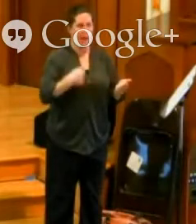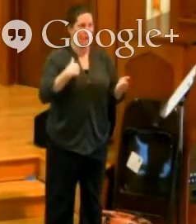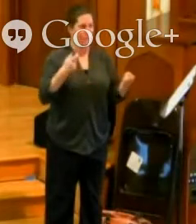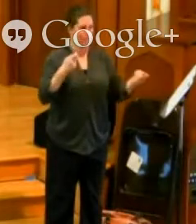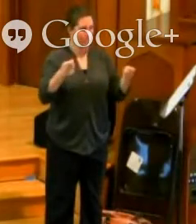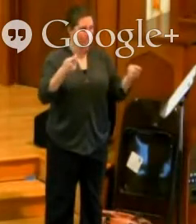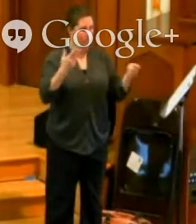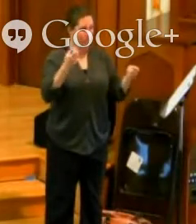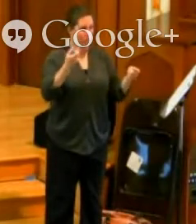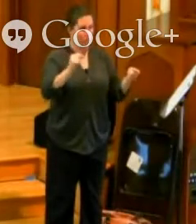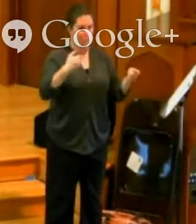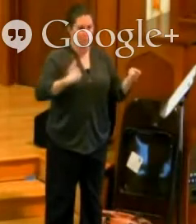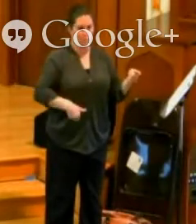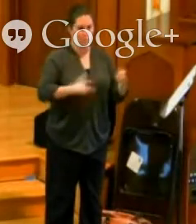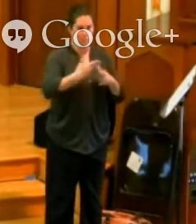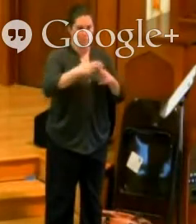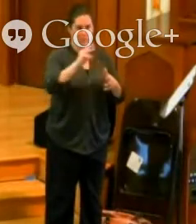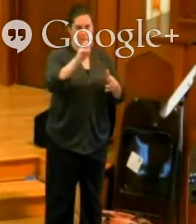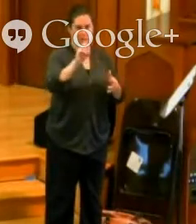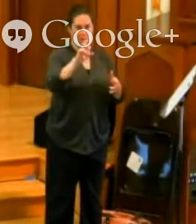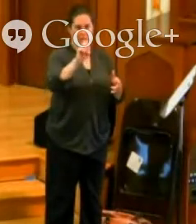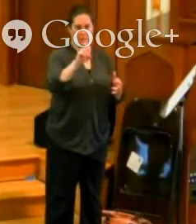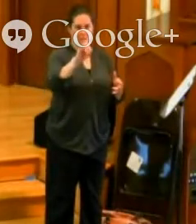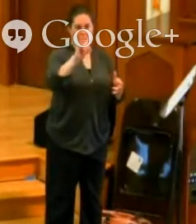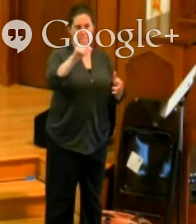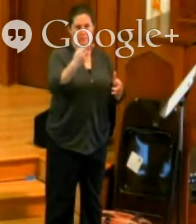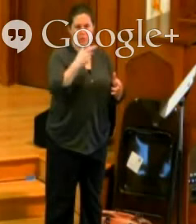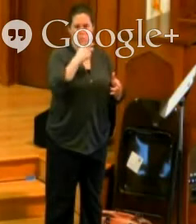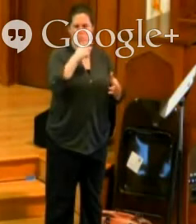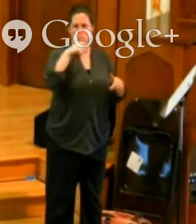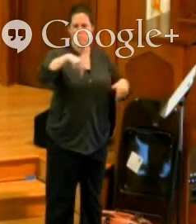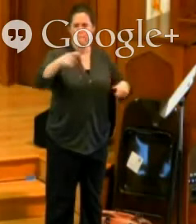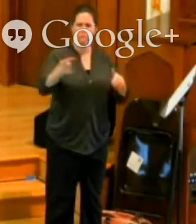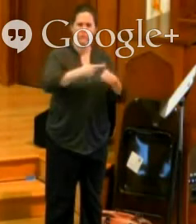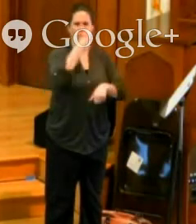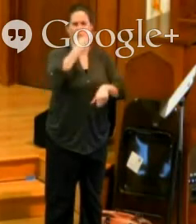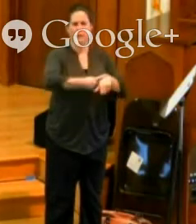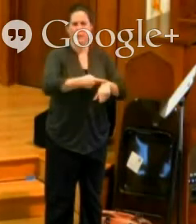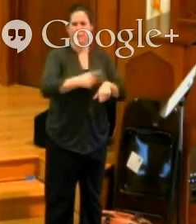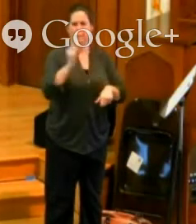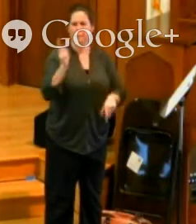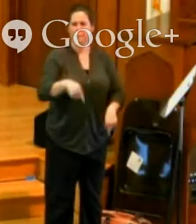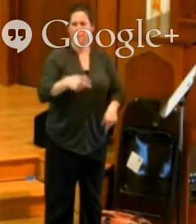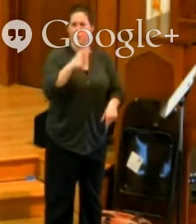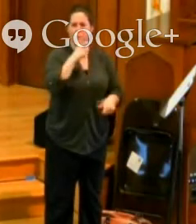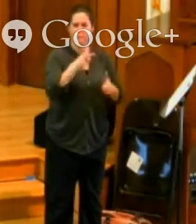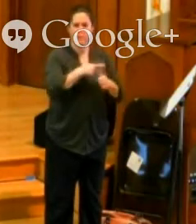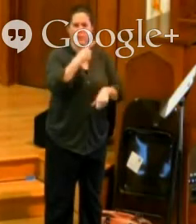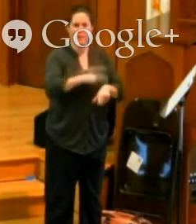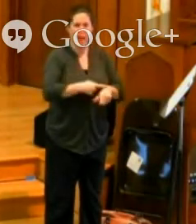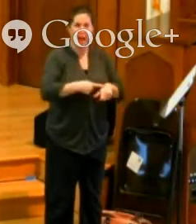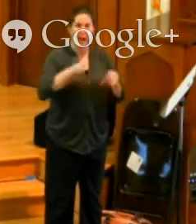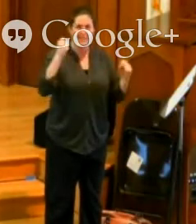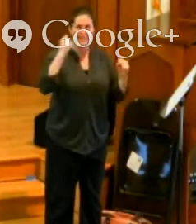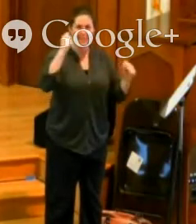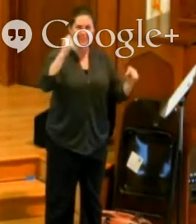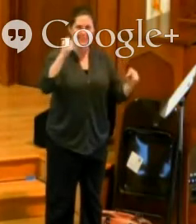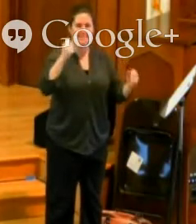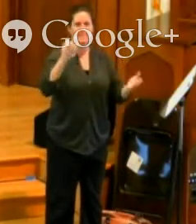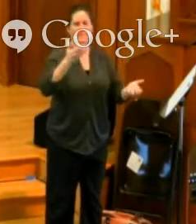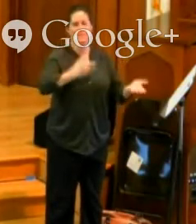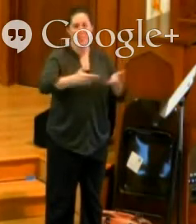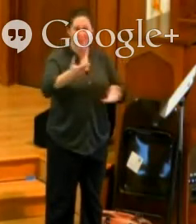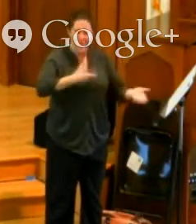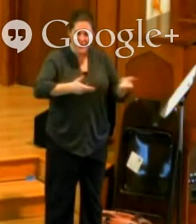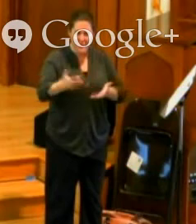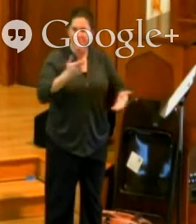My name is Meredith. Is there anybody here for the first night tonight, for the first time? Yes, welcome, welcome. So,